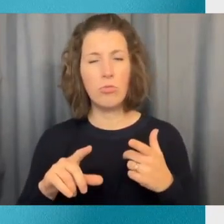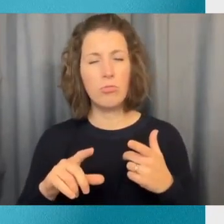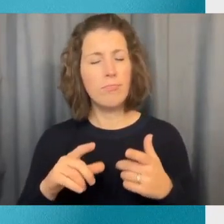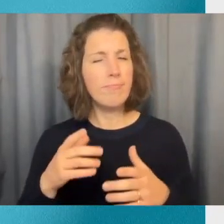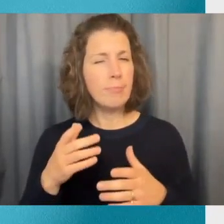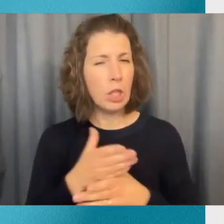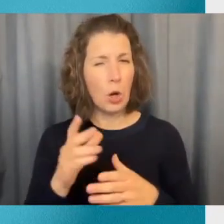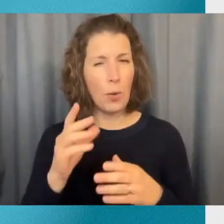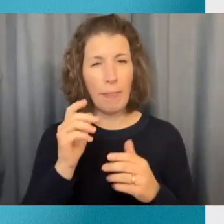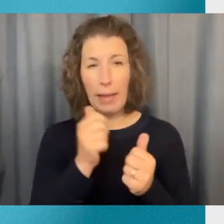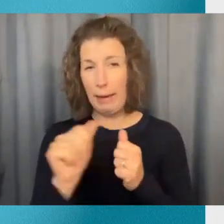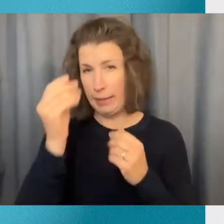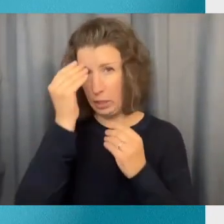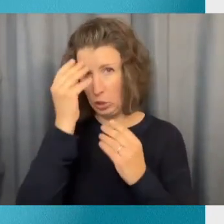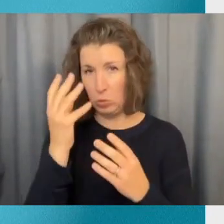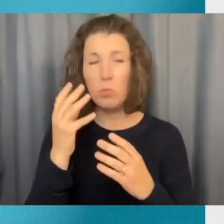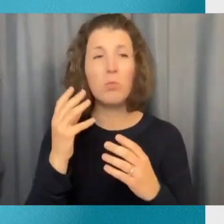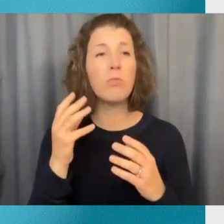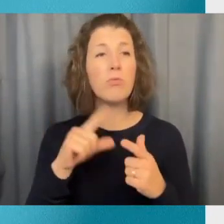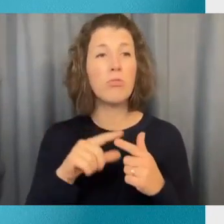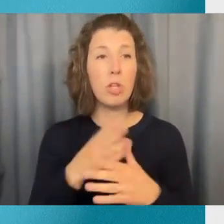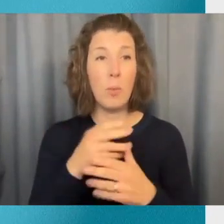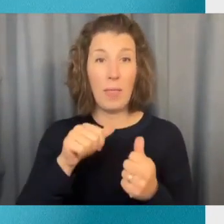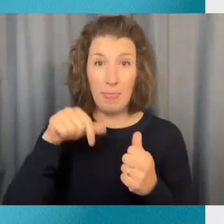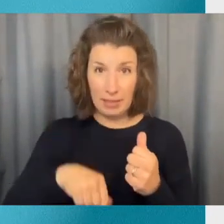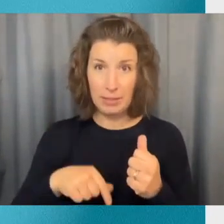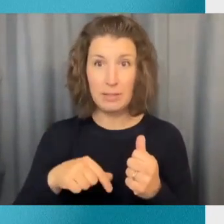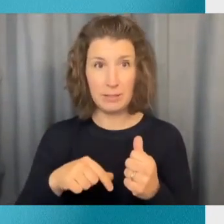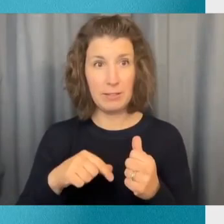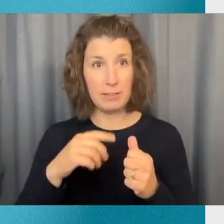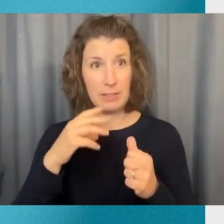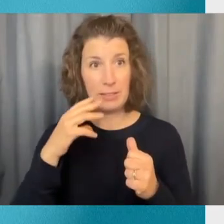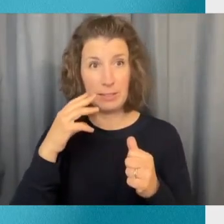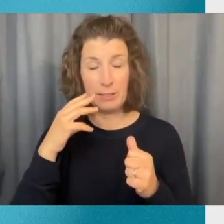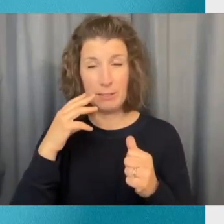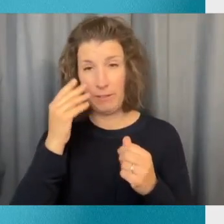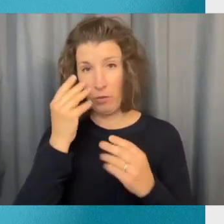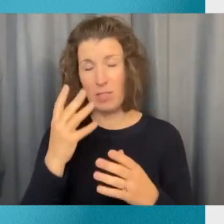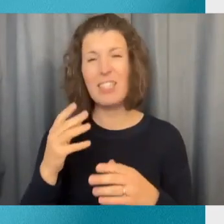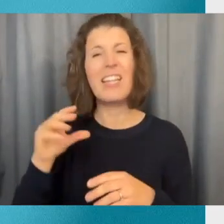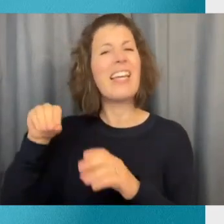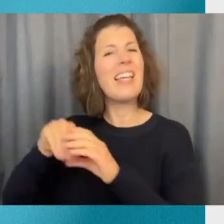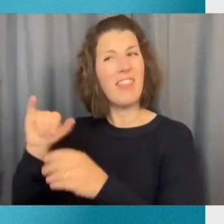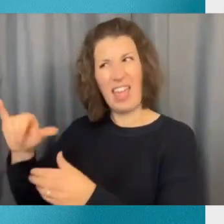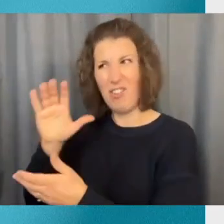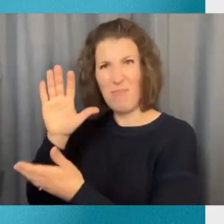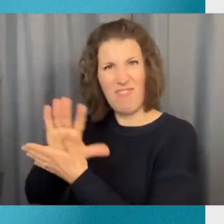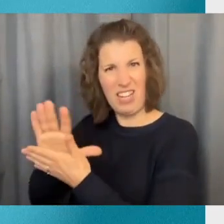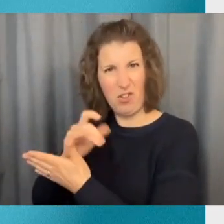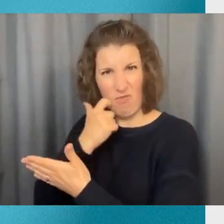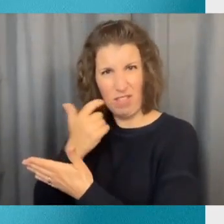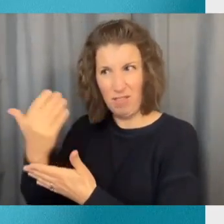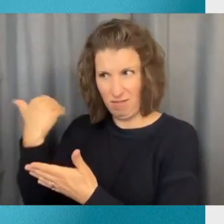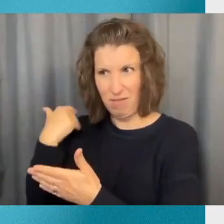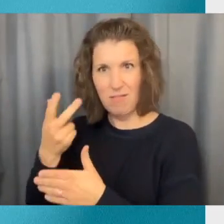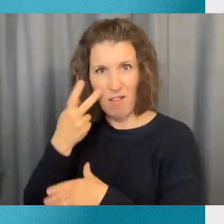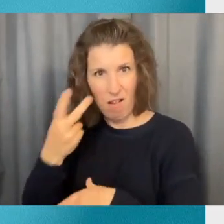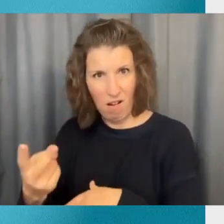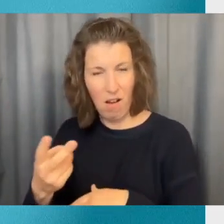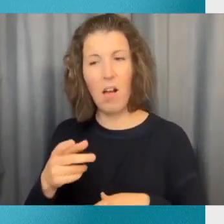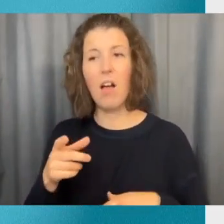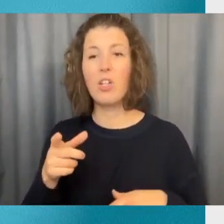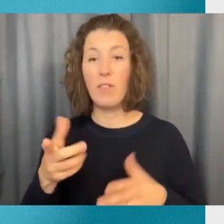this situation. We talked, one of the narrators in the video talked about like feeling like you got out of the visit and you